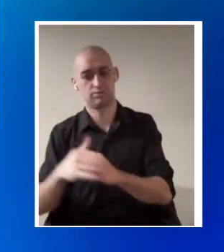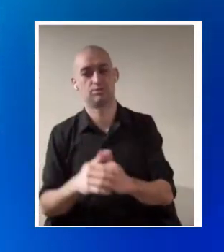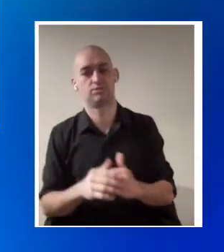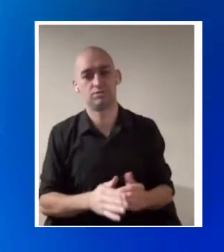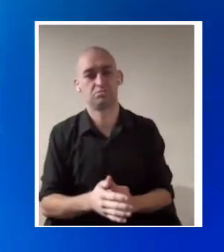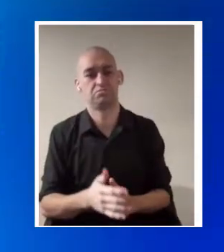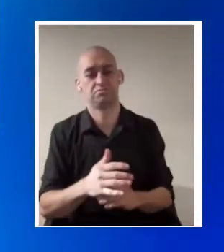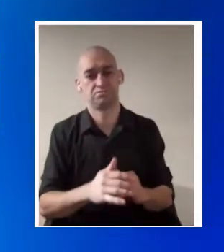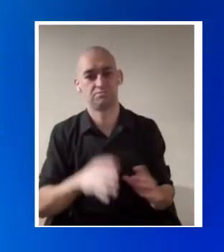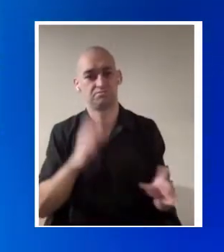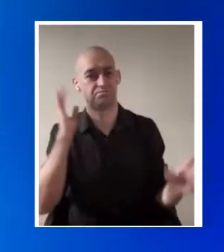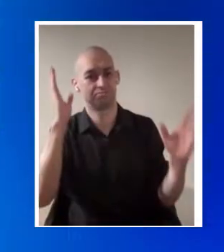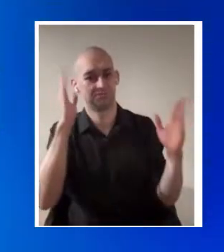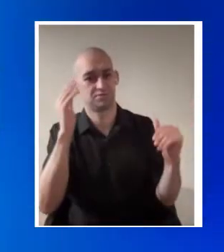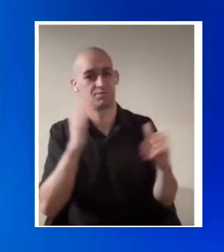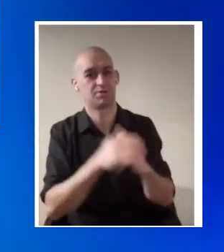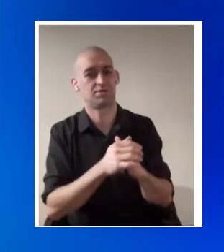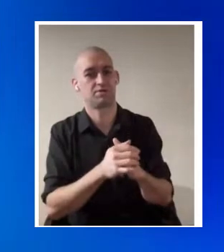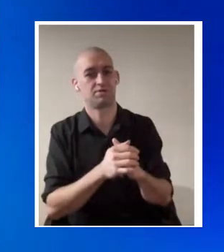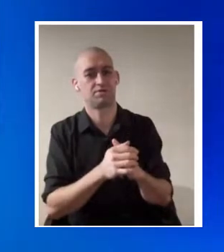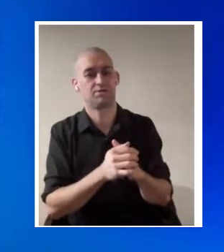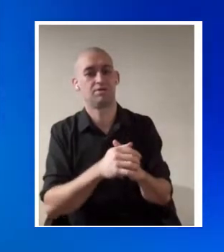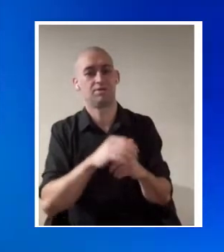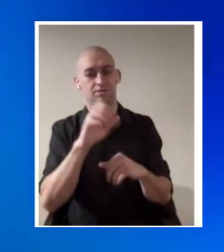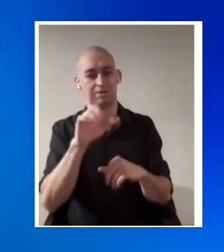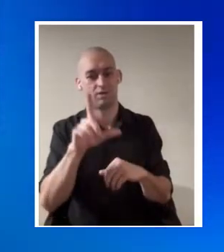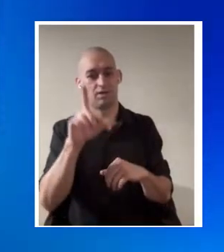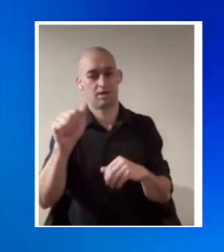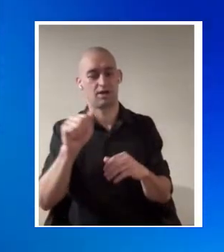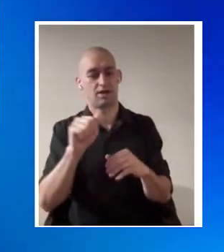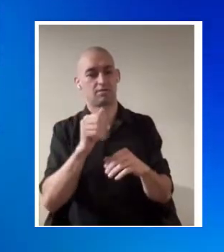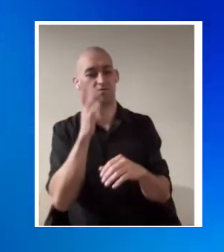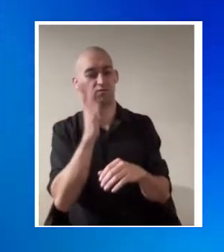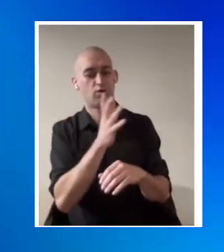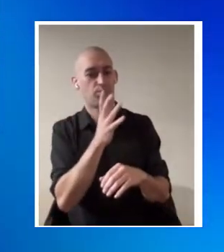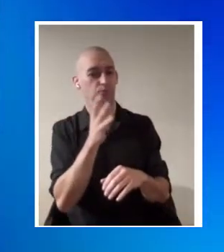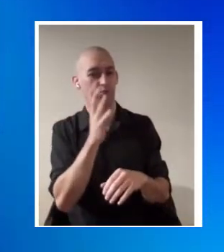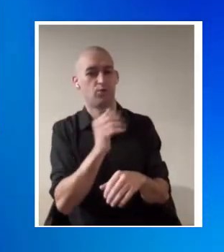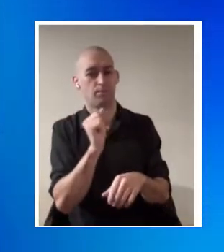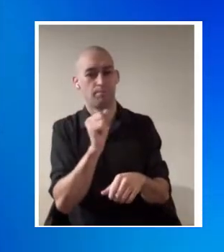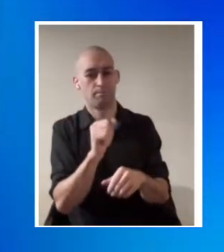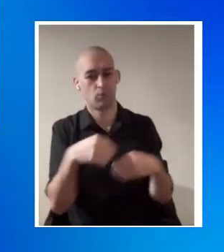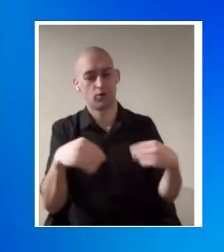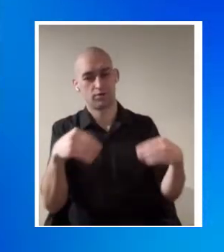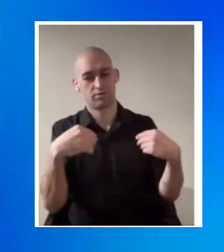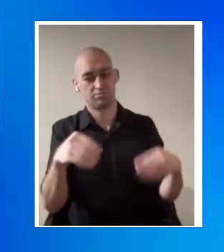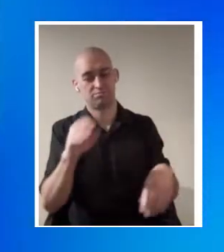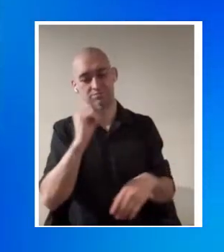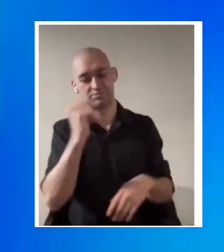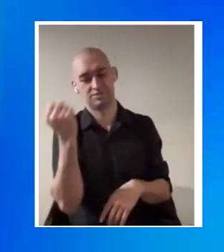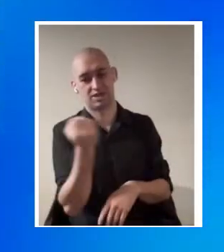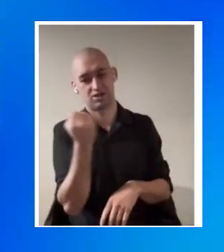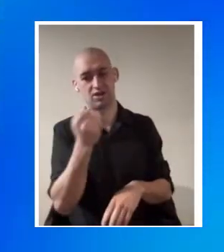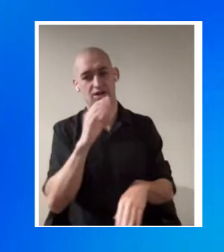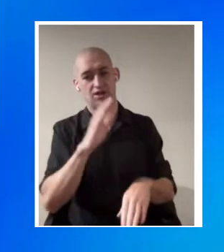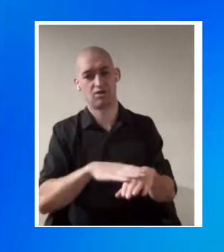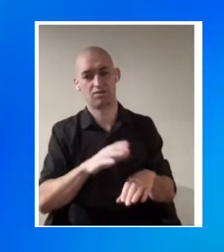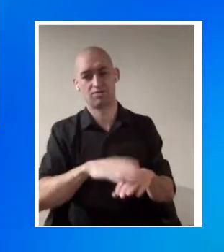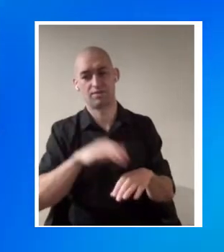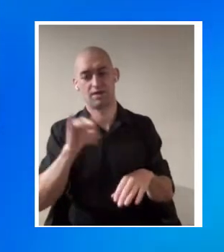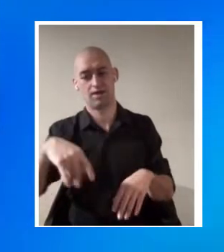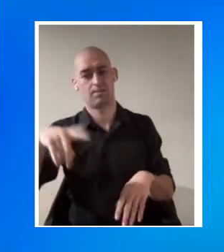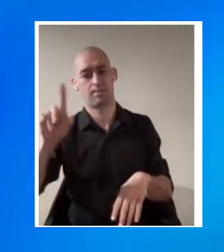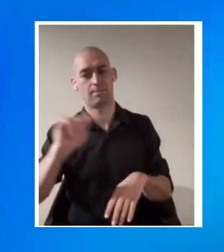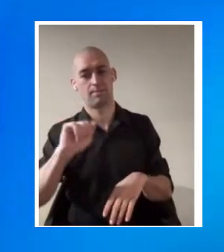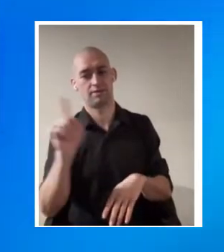Deterrent, the East Los Angeles Farmers Market, which is held on Saturdays at the Civic Center Plaza, and the Handy